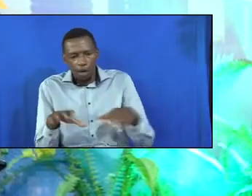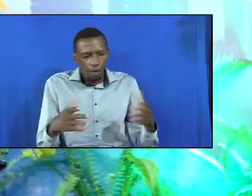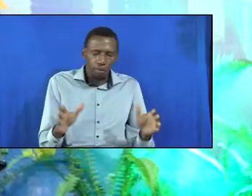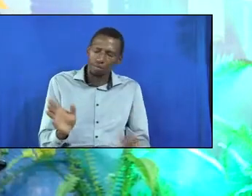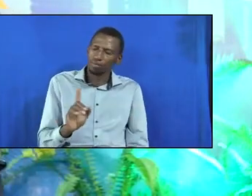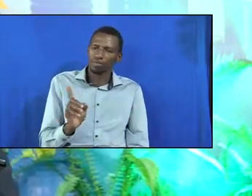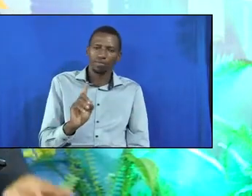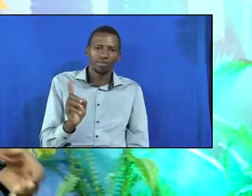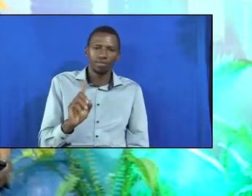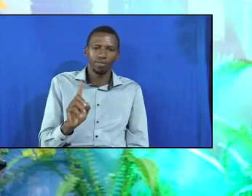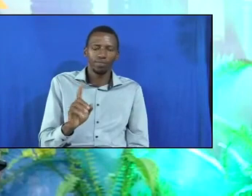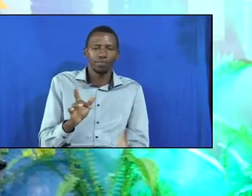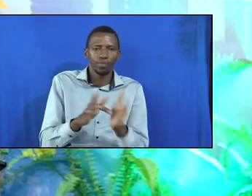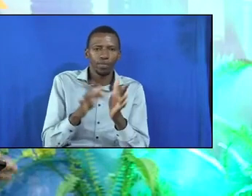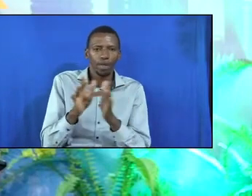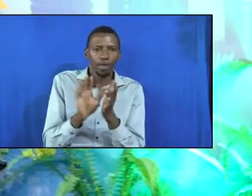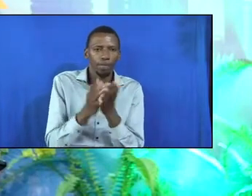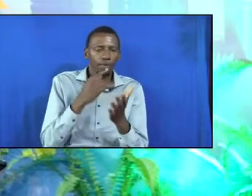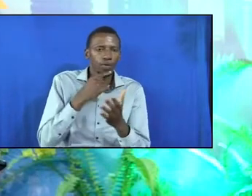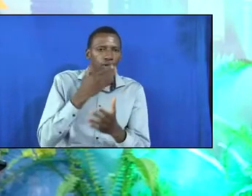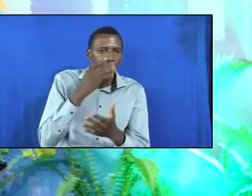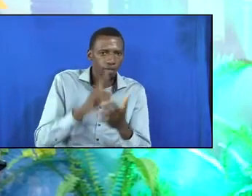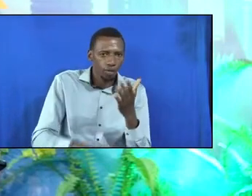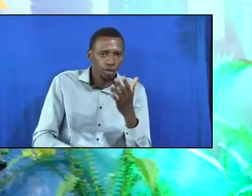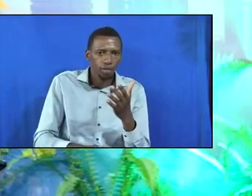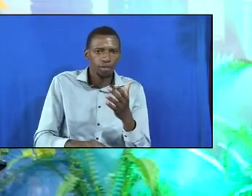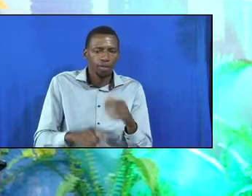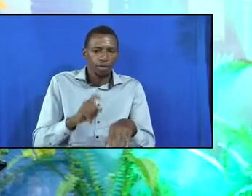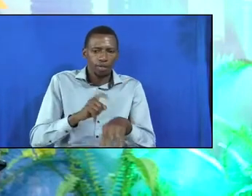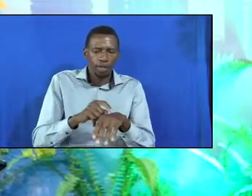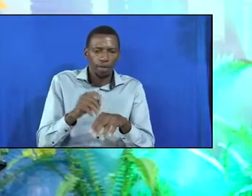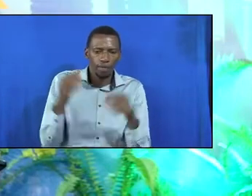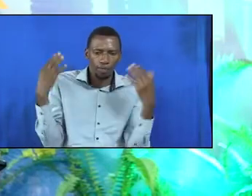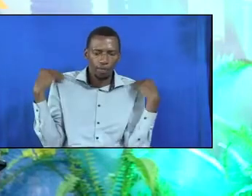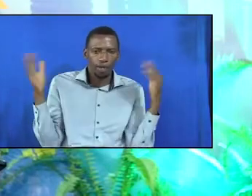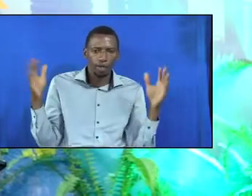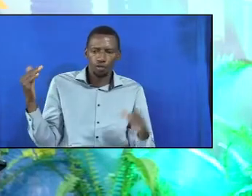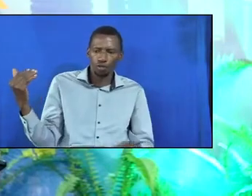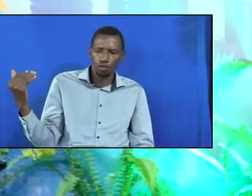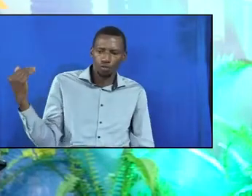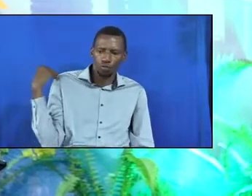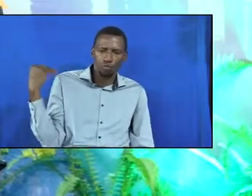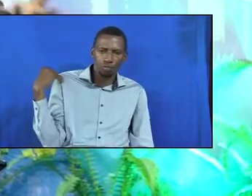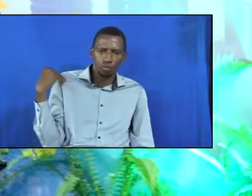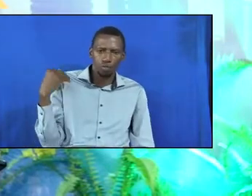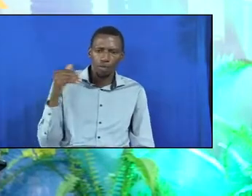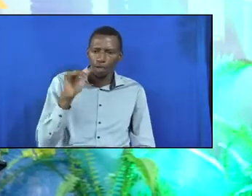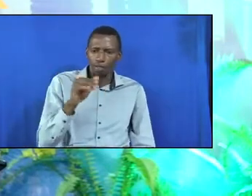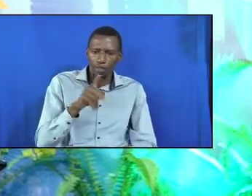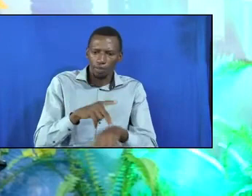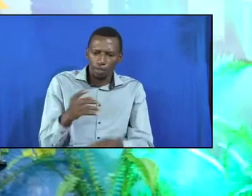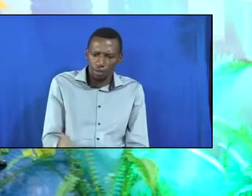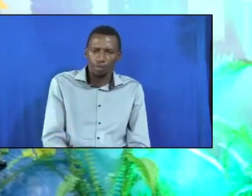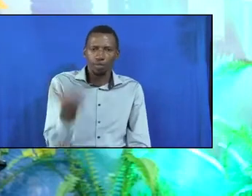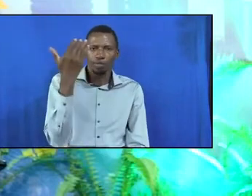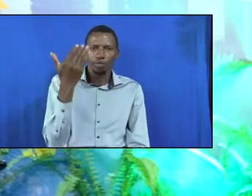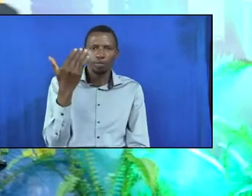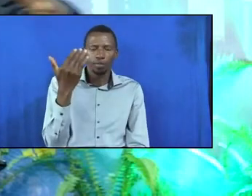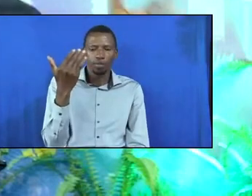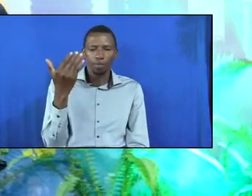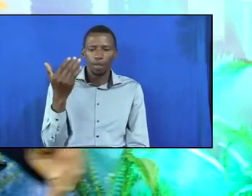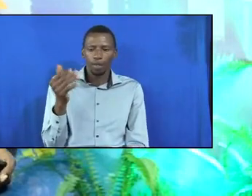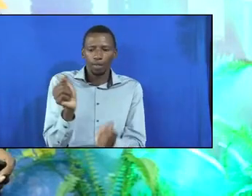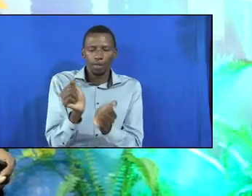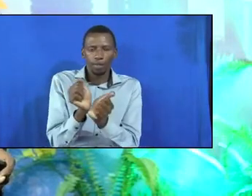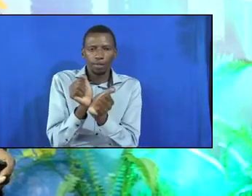thing. The Bible says, as he strikes Peter on the side and he tells Peter, "Get up," immediately the chains